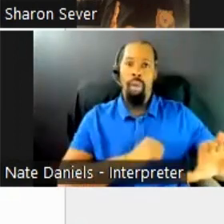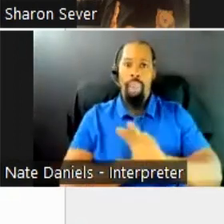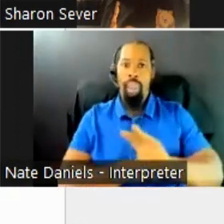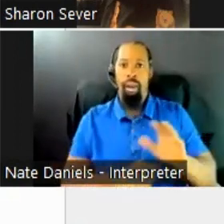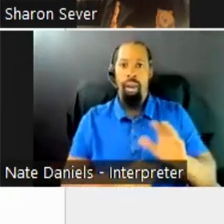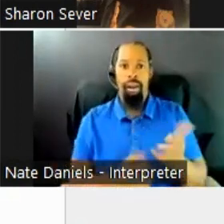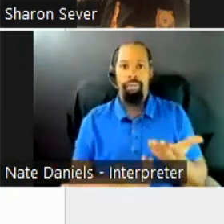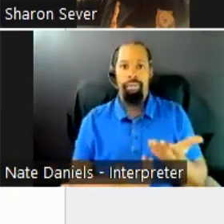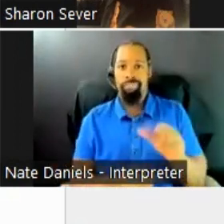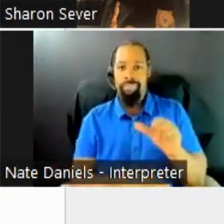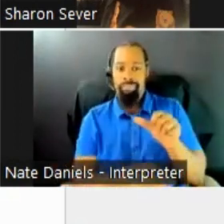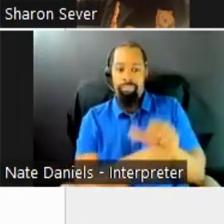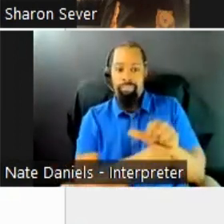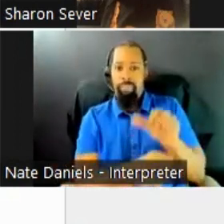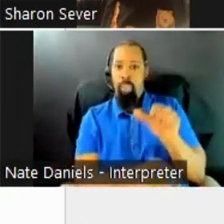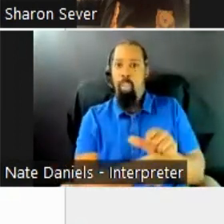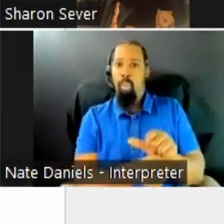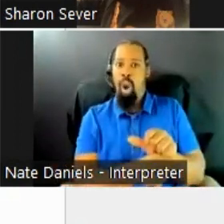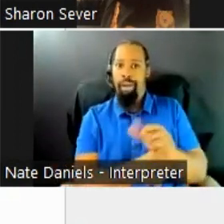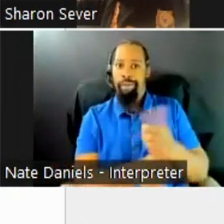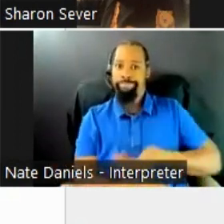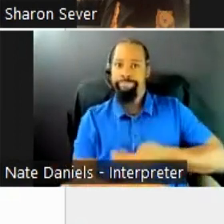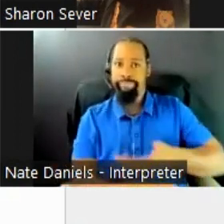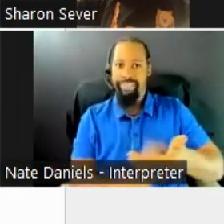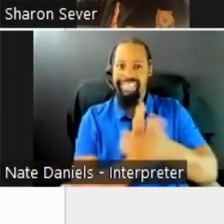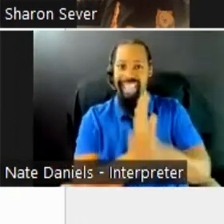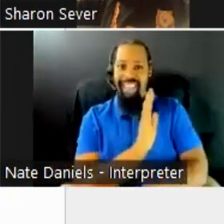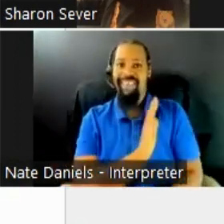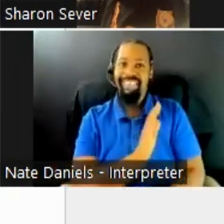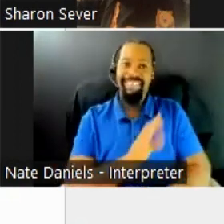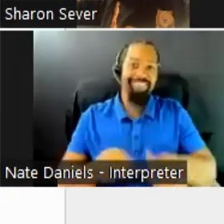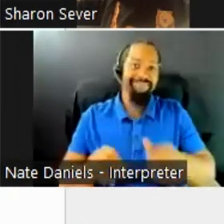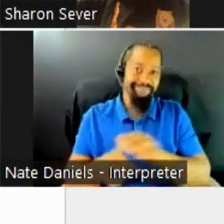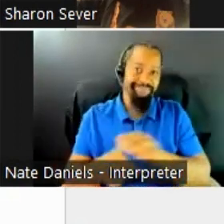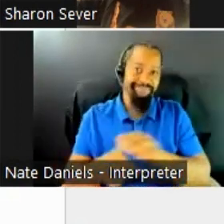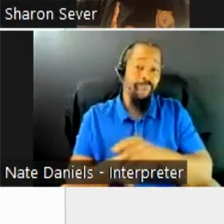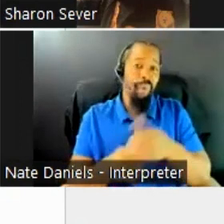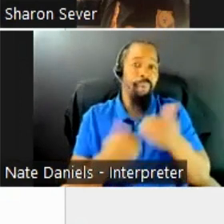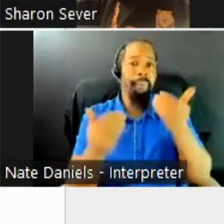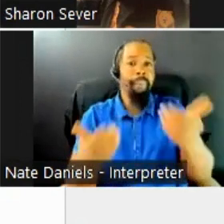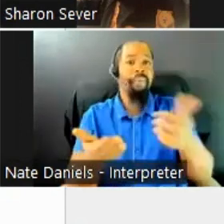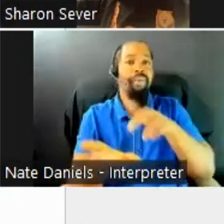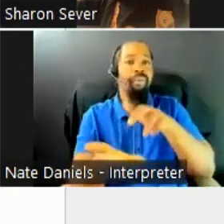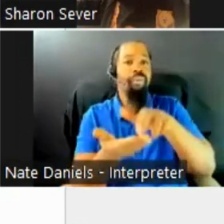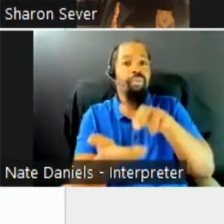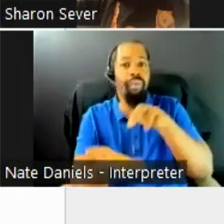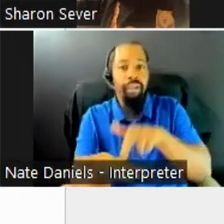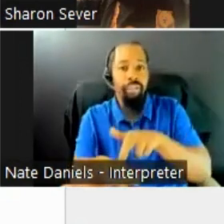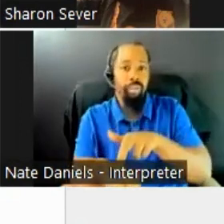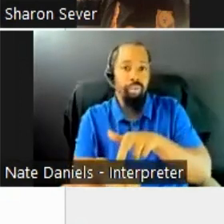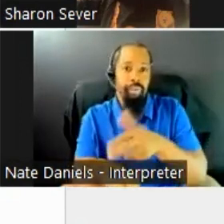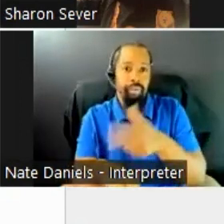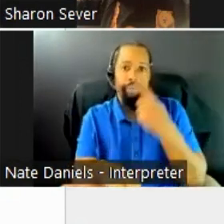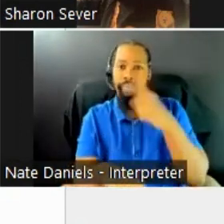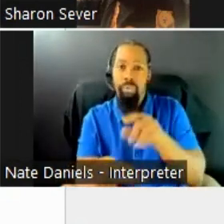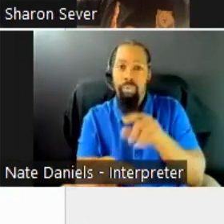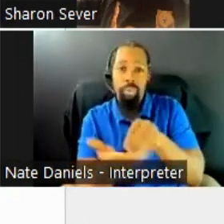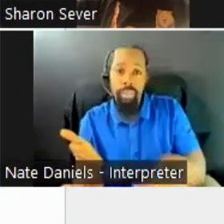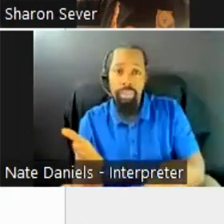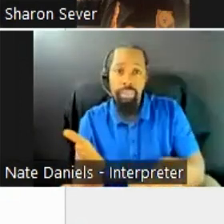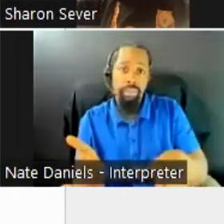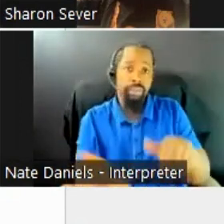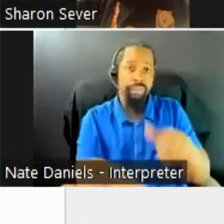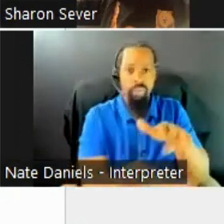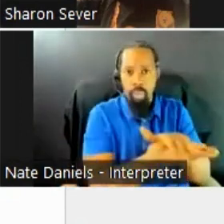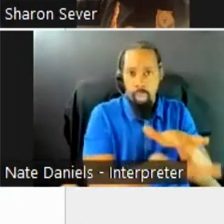just put in the chat. Register your students and your school. Get ready to compete nationally.